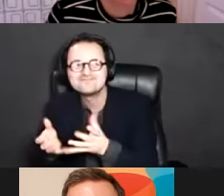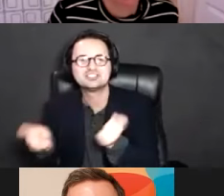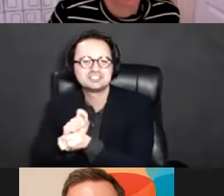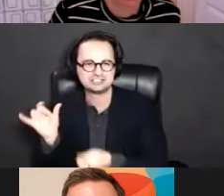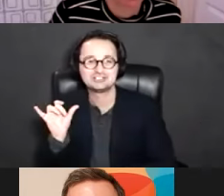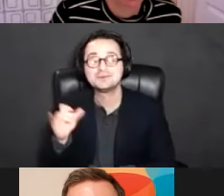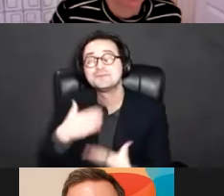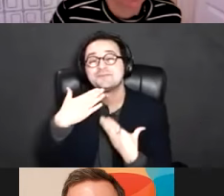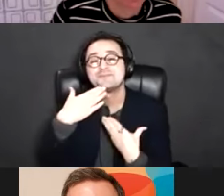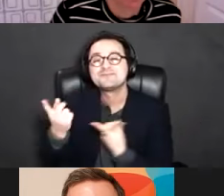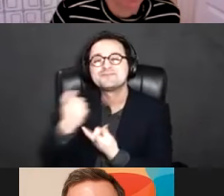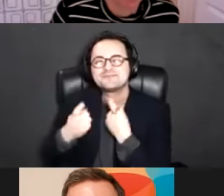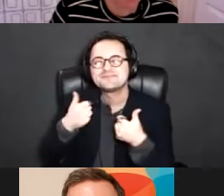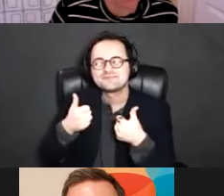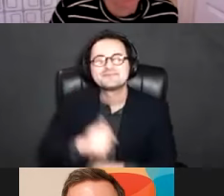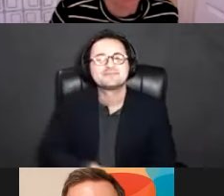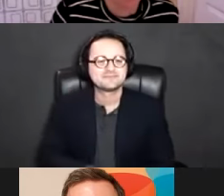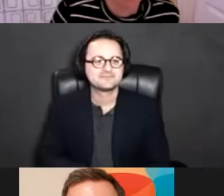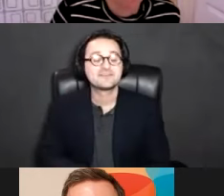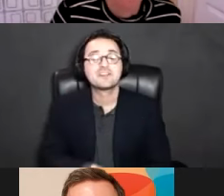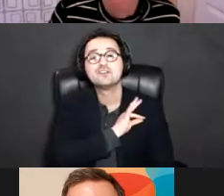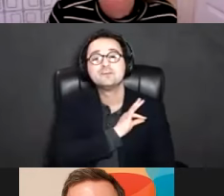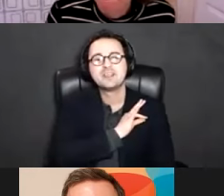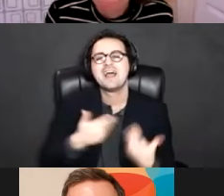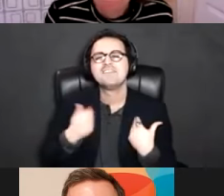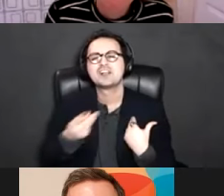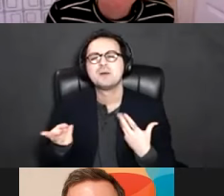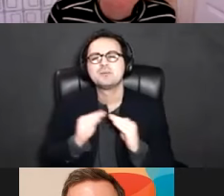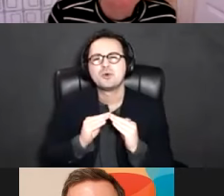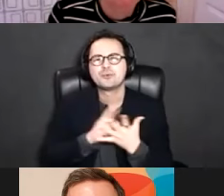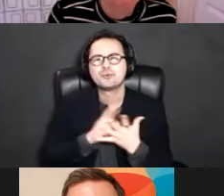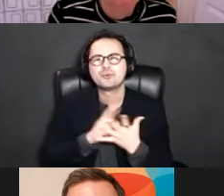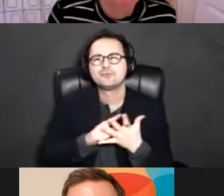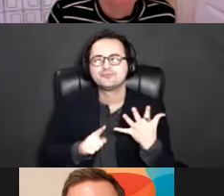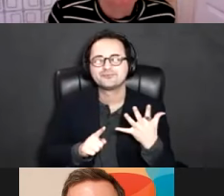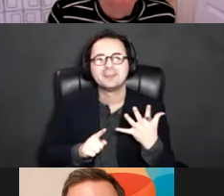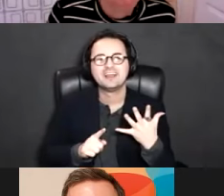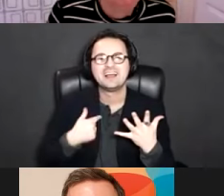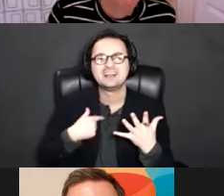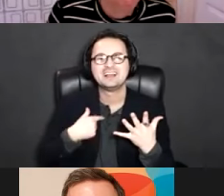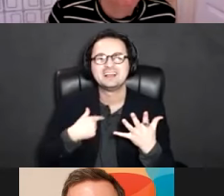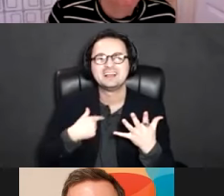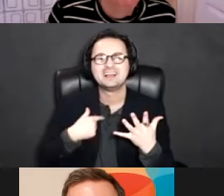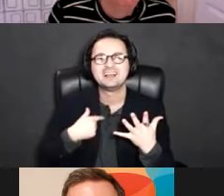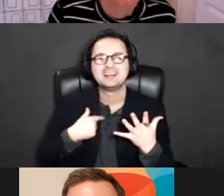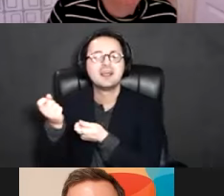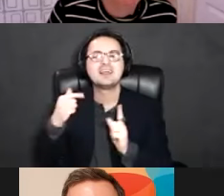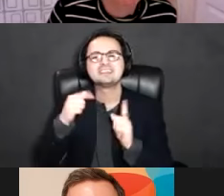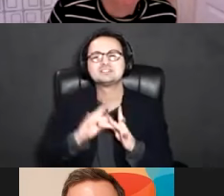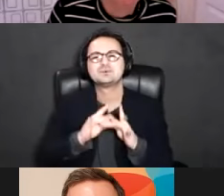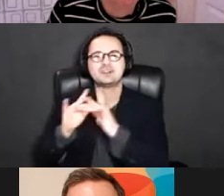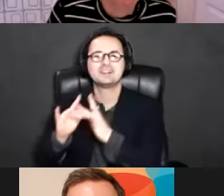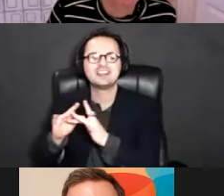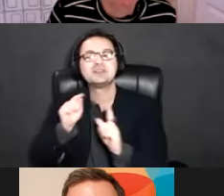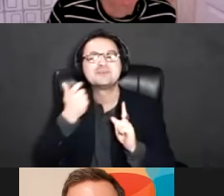Yeah, thanks for that question. All right, there's a couple more questions, but I'm going to selfishly ask one. I think it's related to this one when you were talking